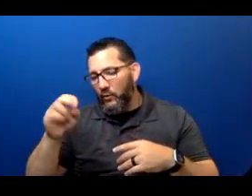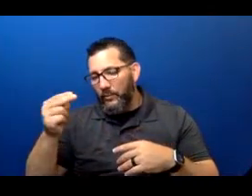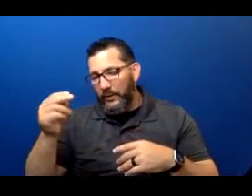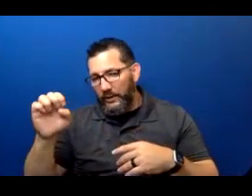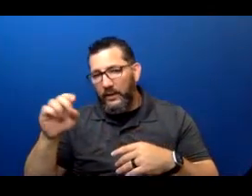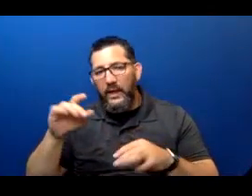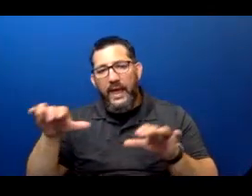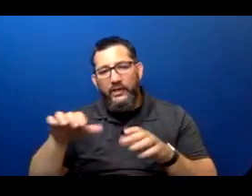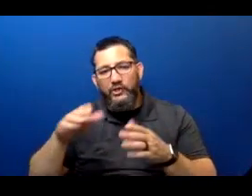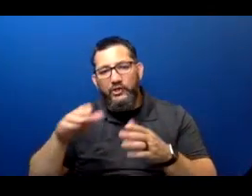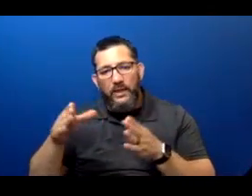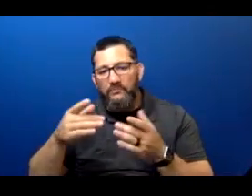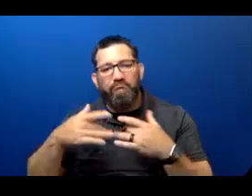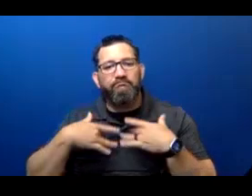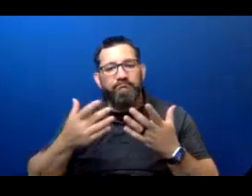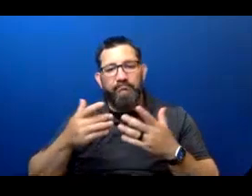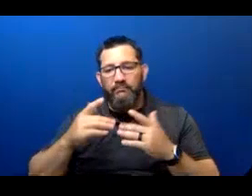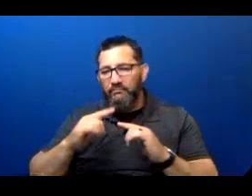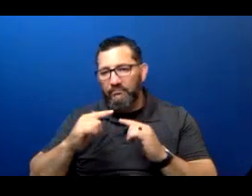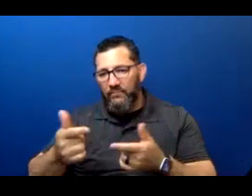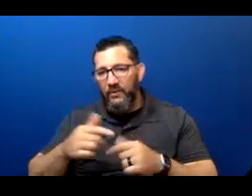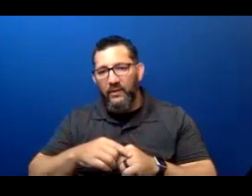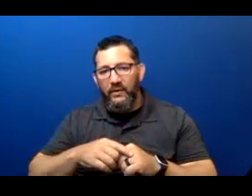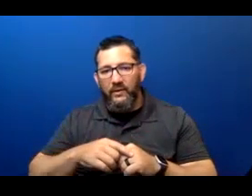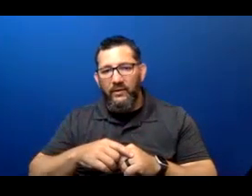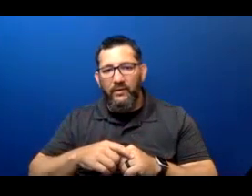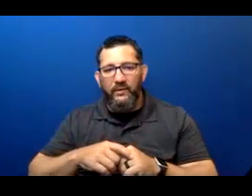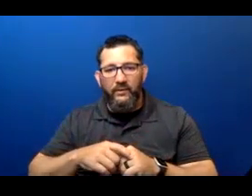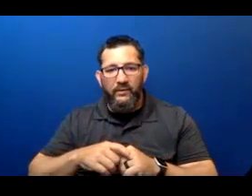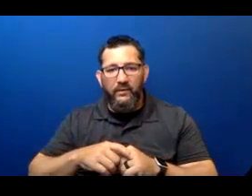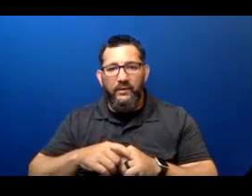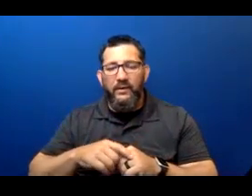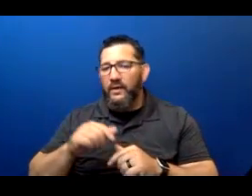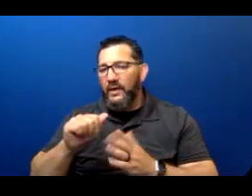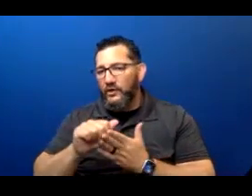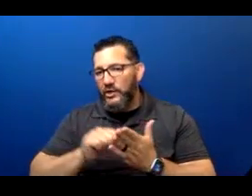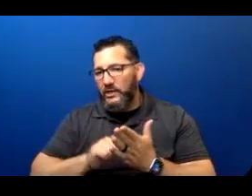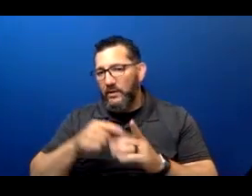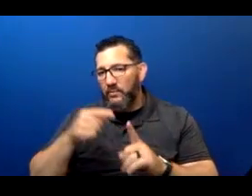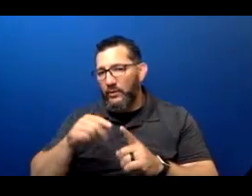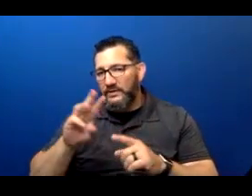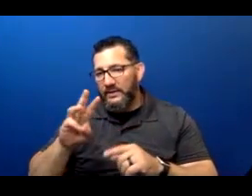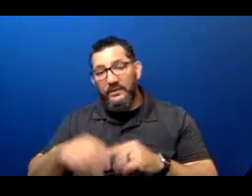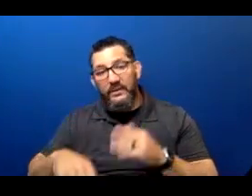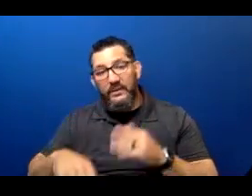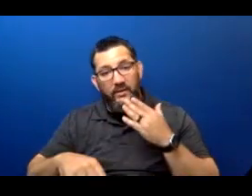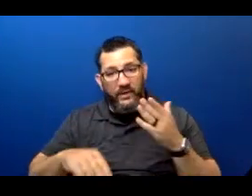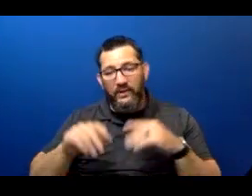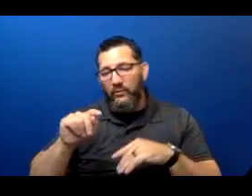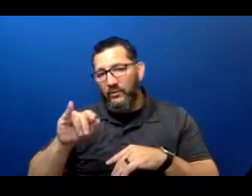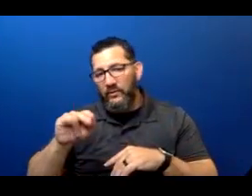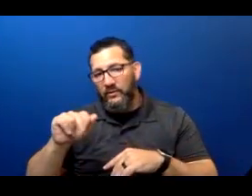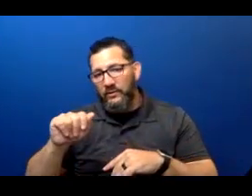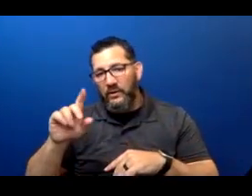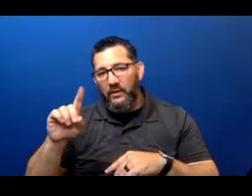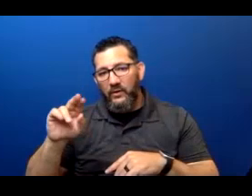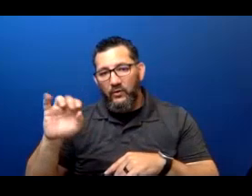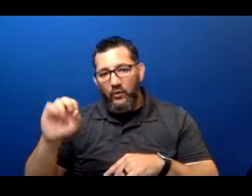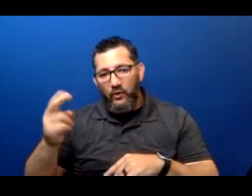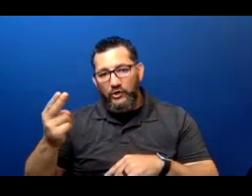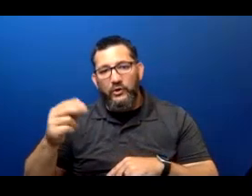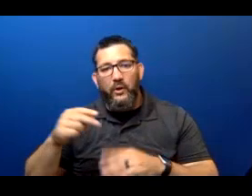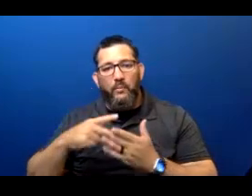with that said, I will go ahead and turn it back over to you for our agenda item 6. Thank you, Mr. Chair. This is Tina Dorch, Program Manager, and it's a portion